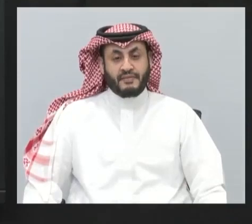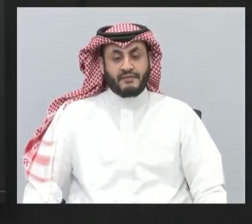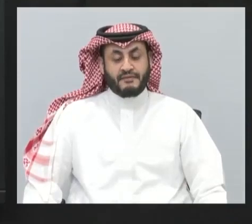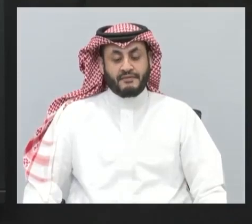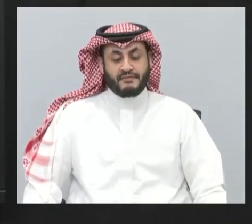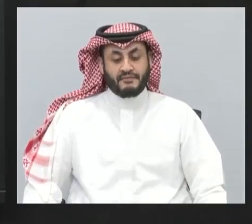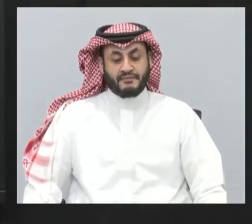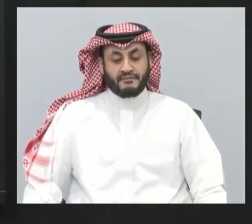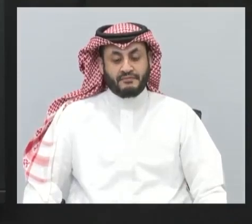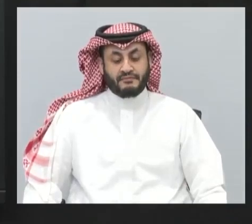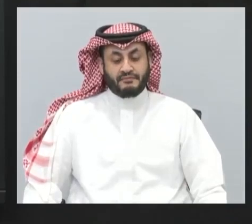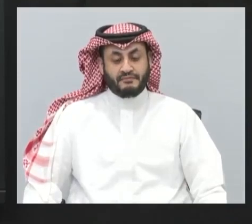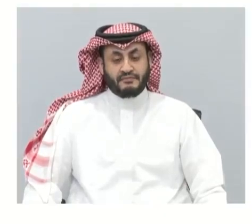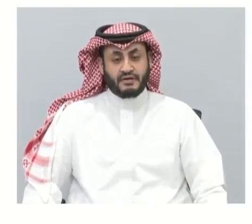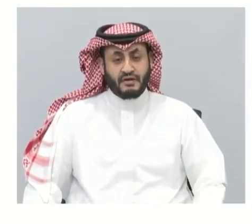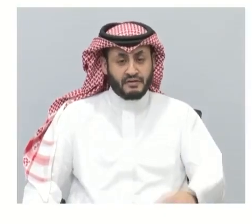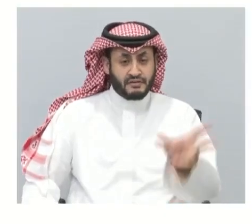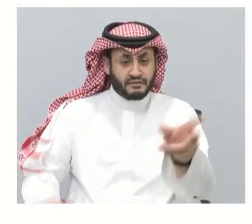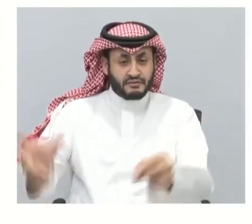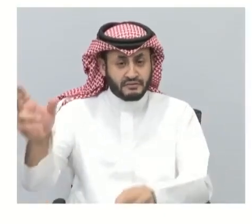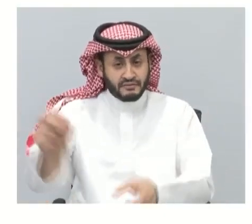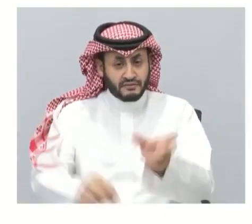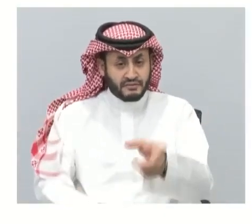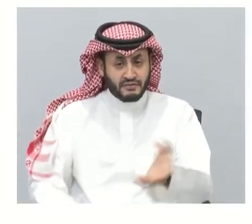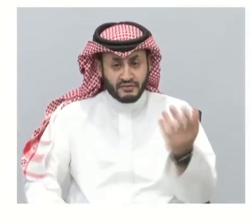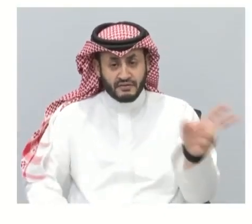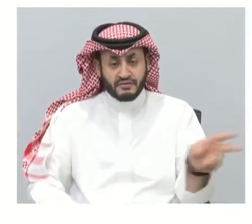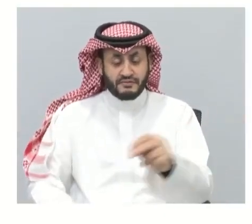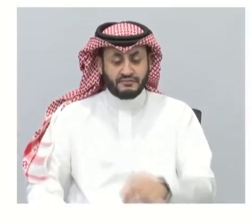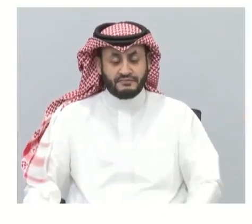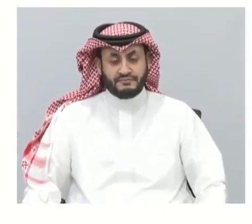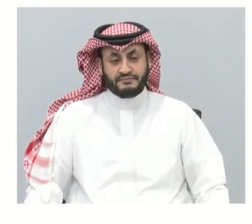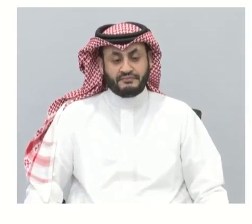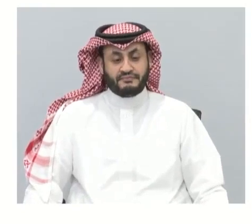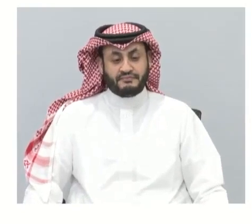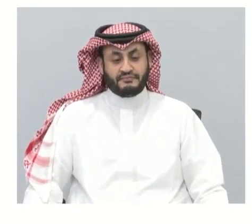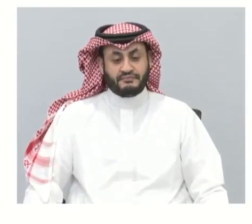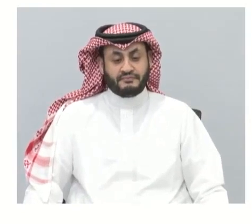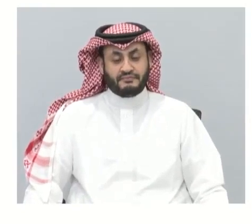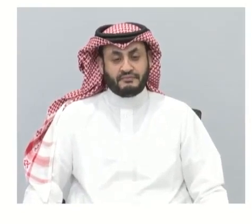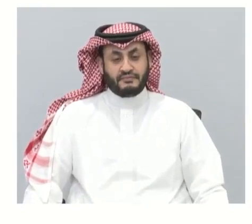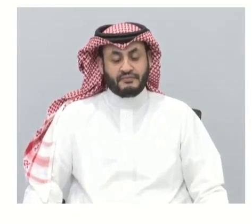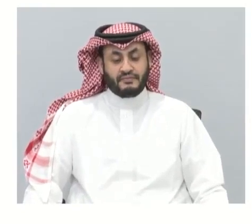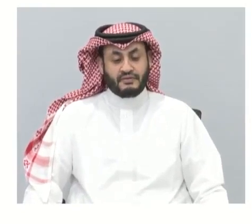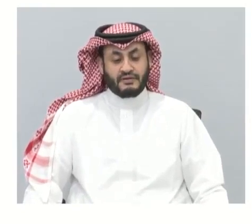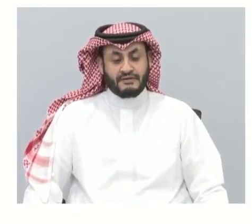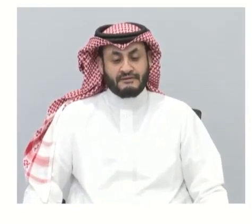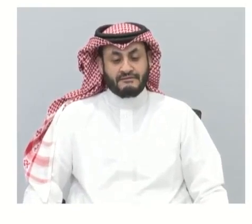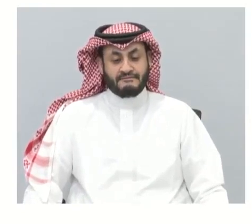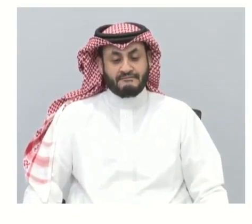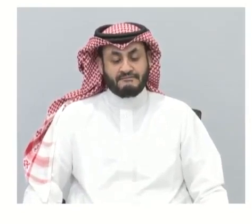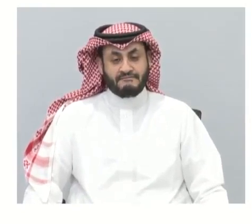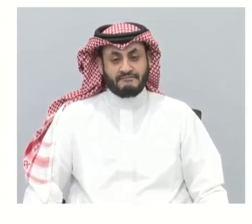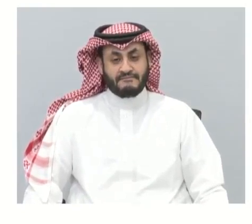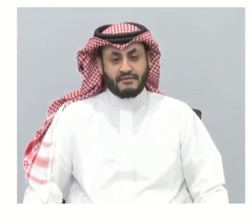it do. I try to use these words, integral, promote, and literacy. He did this to the